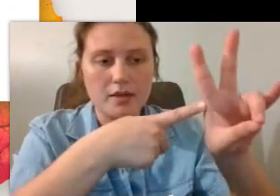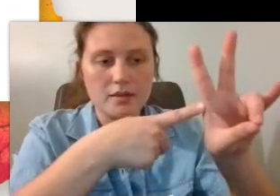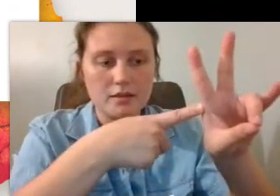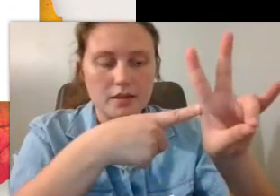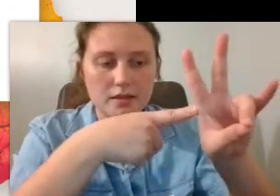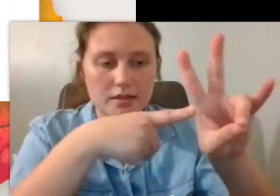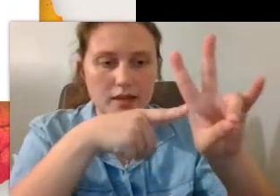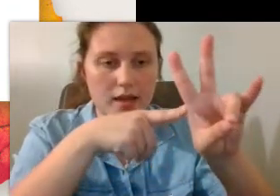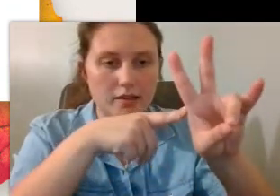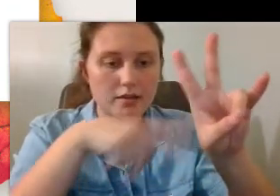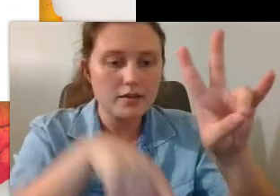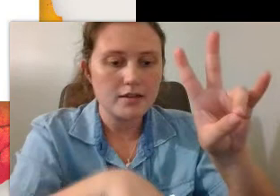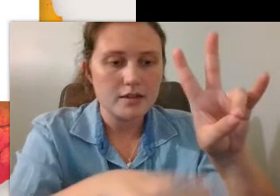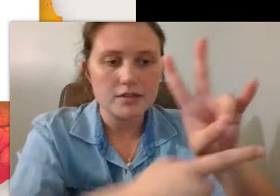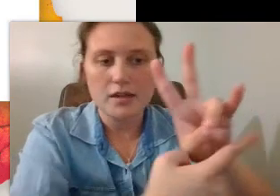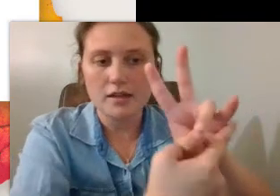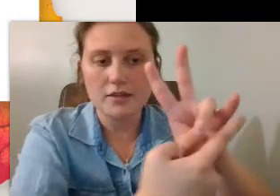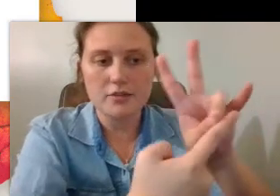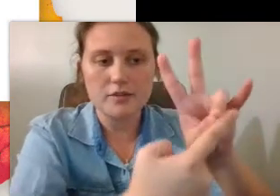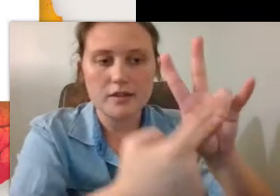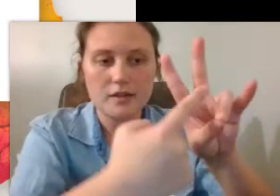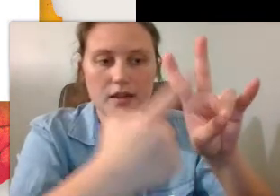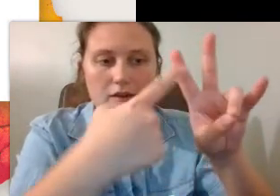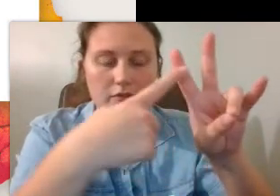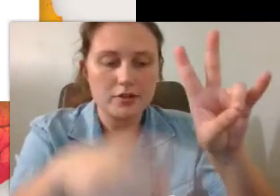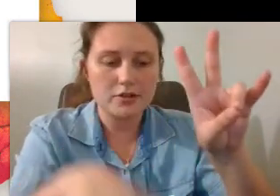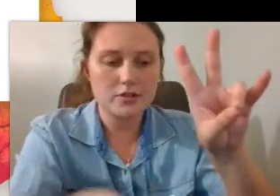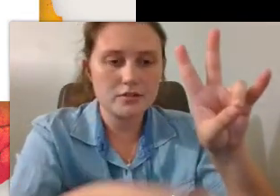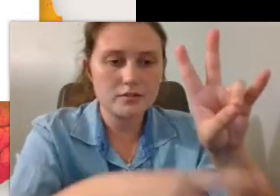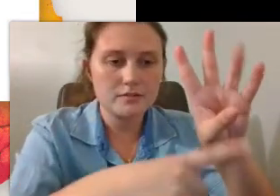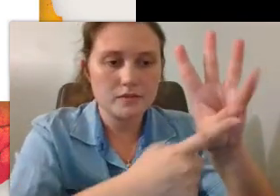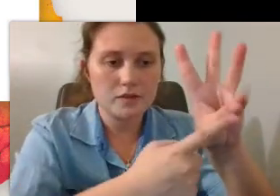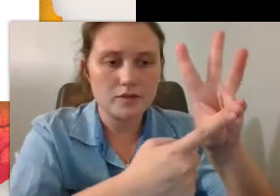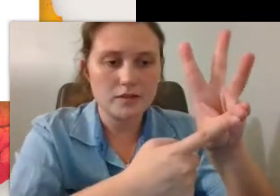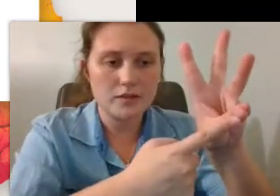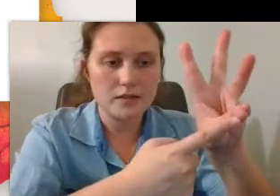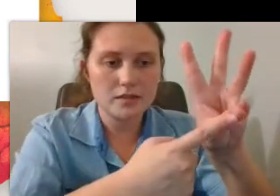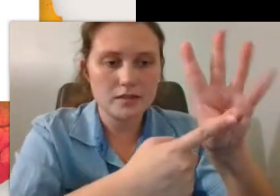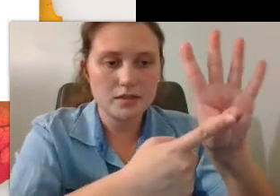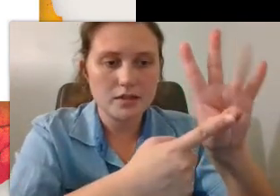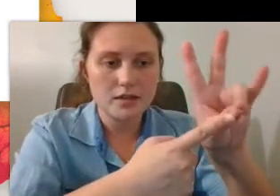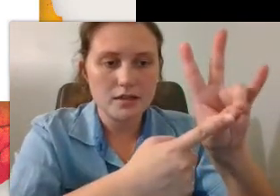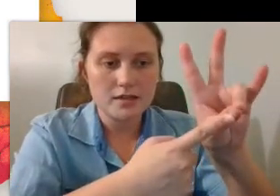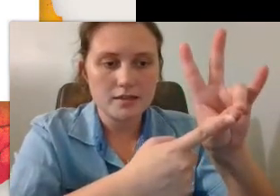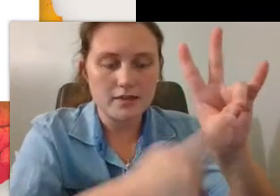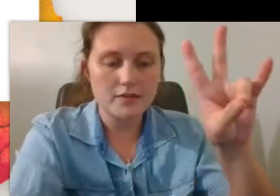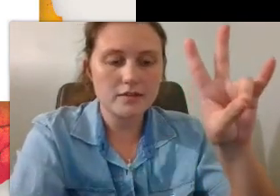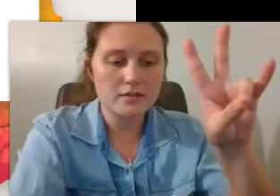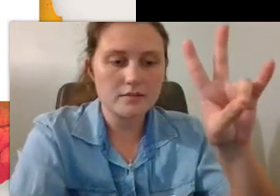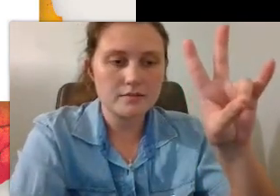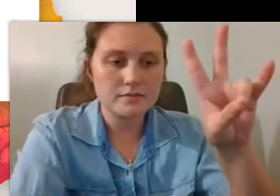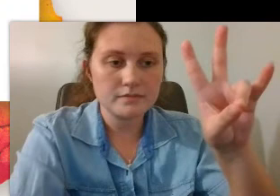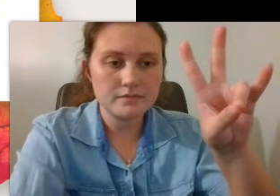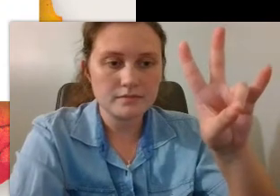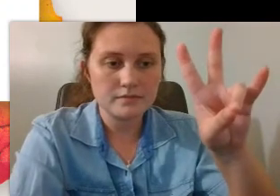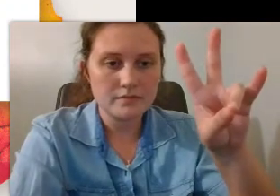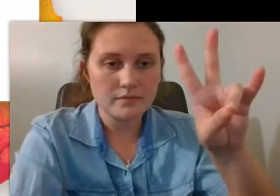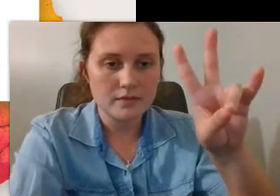up, okay? Next in line. Act like they're waiting in line for their turn. So we have 6, 7,